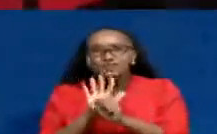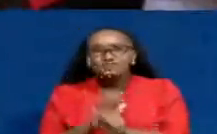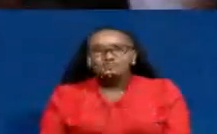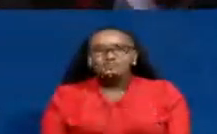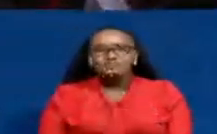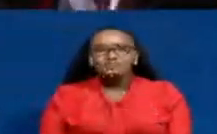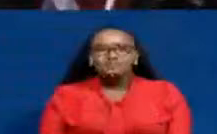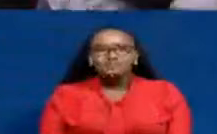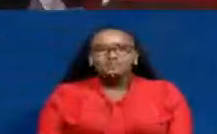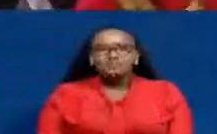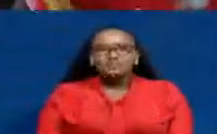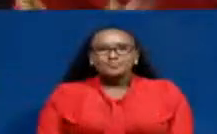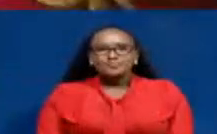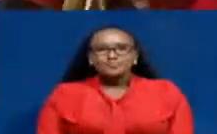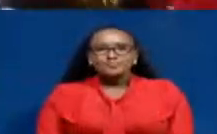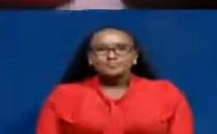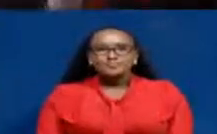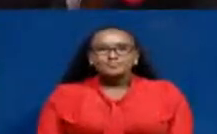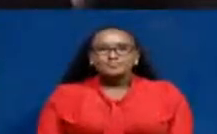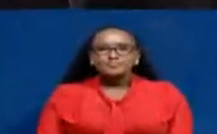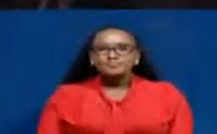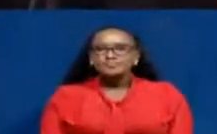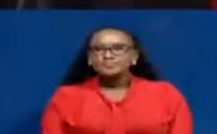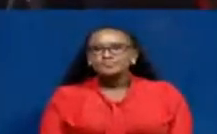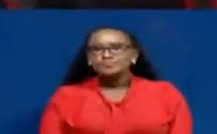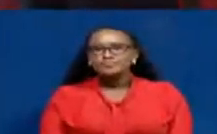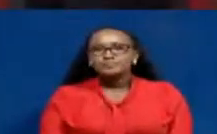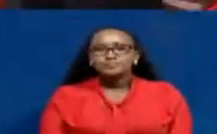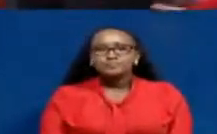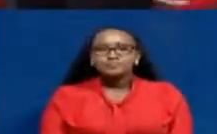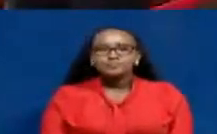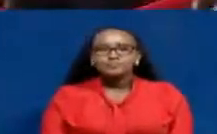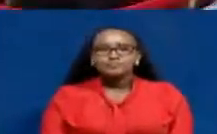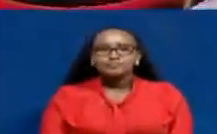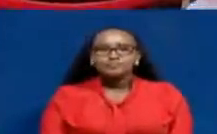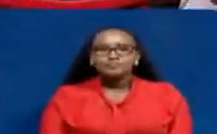You are excellent.